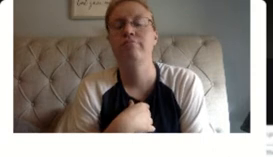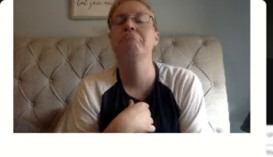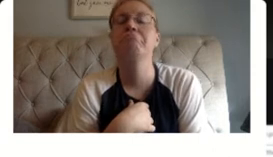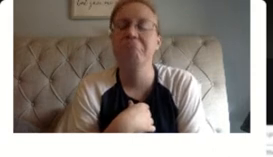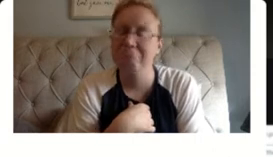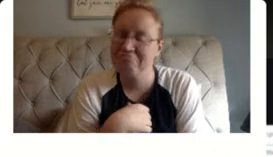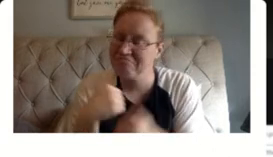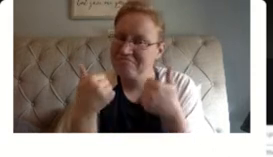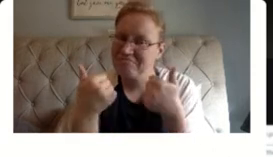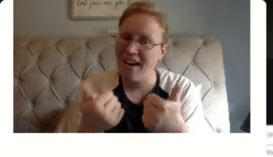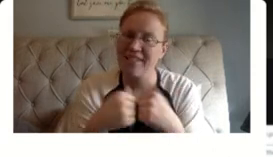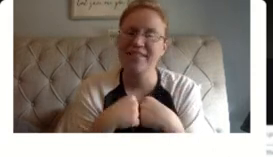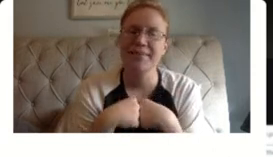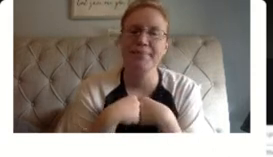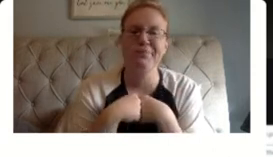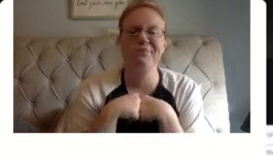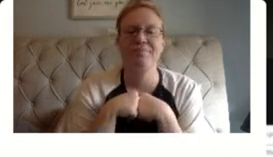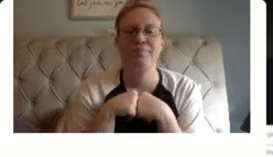Awesome.